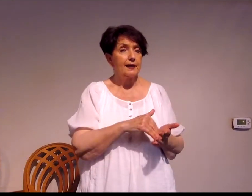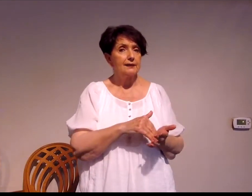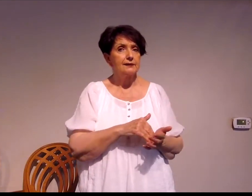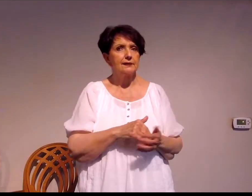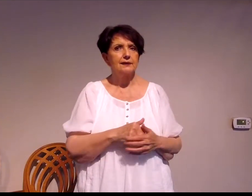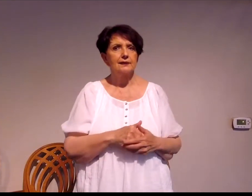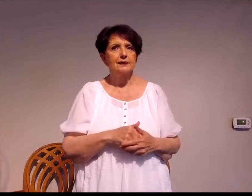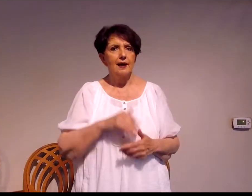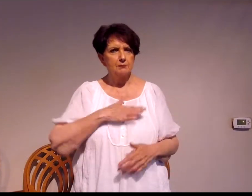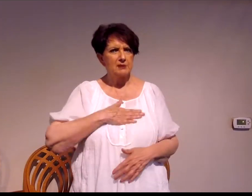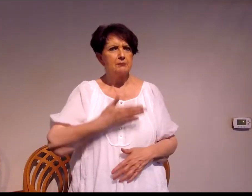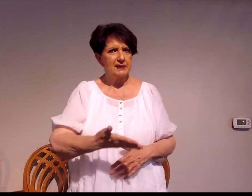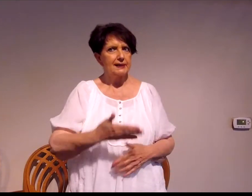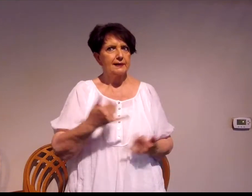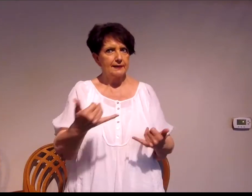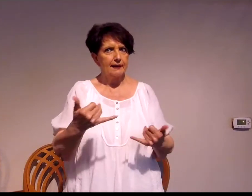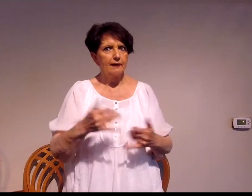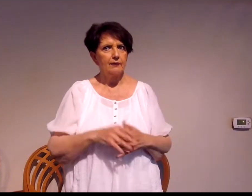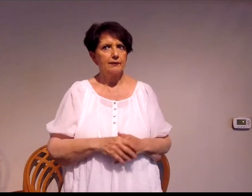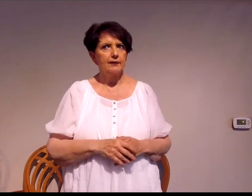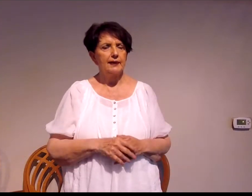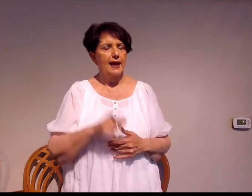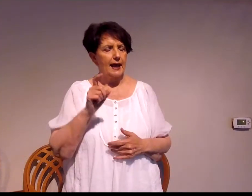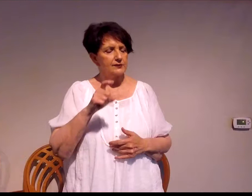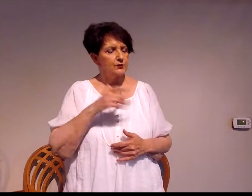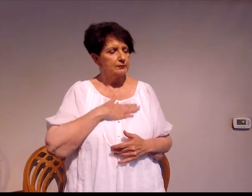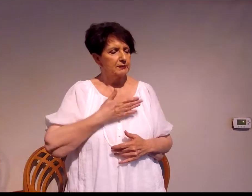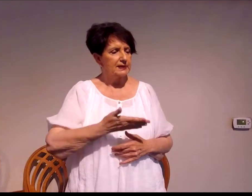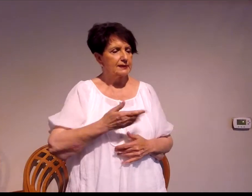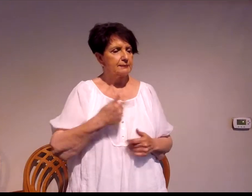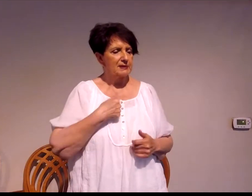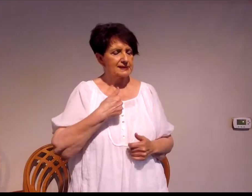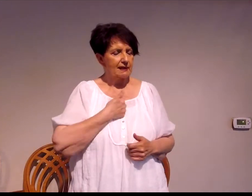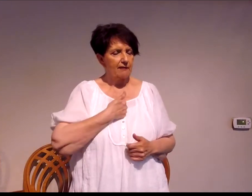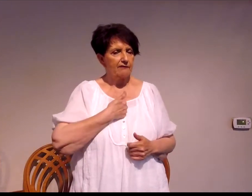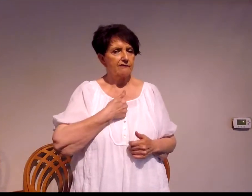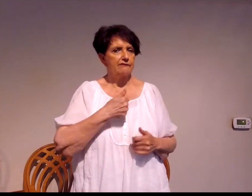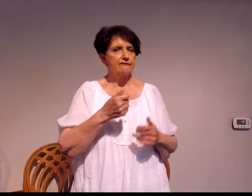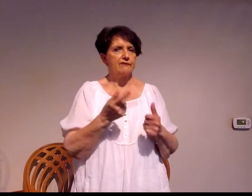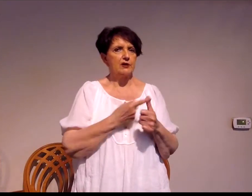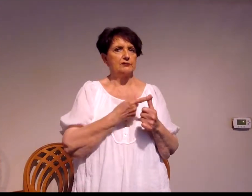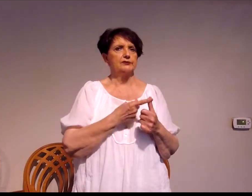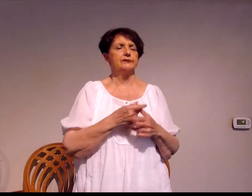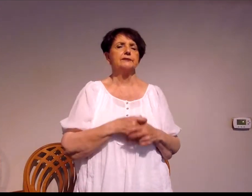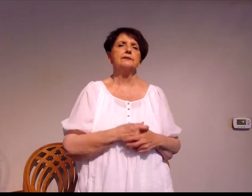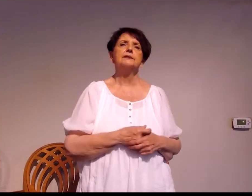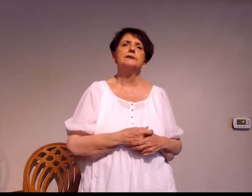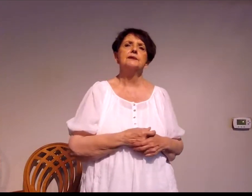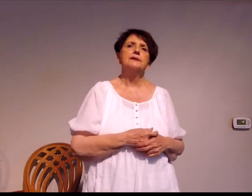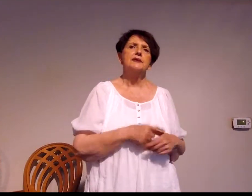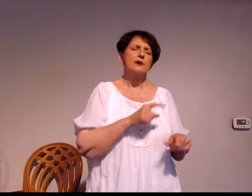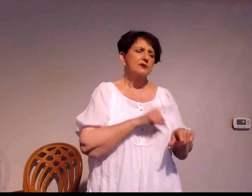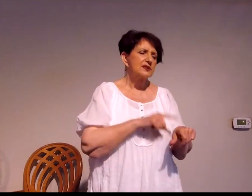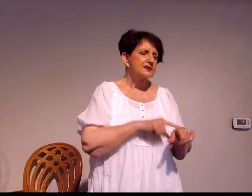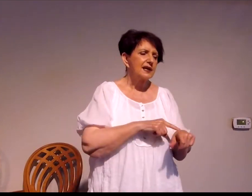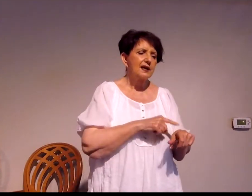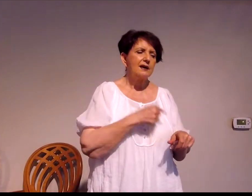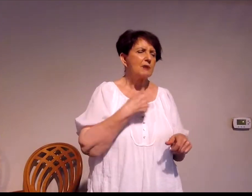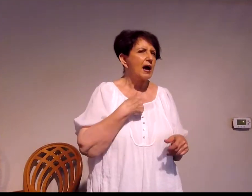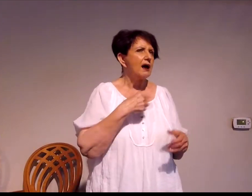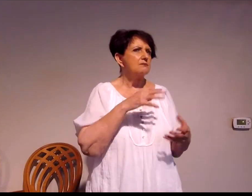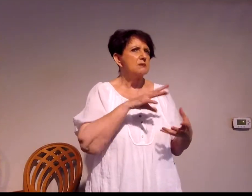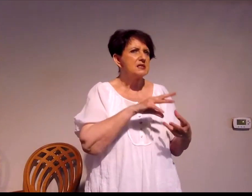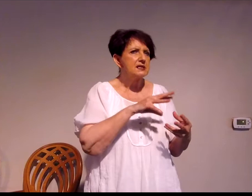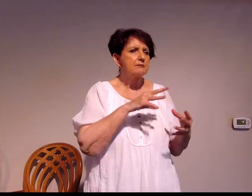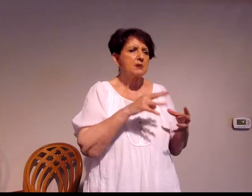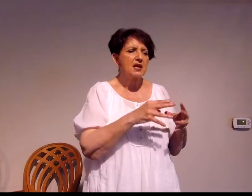it. I had to admit it to myself first. That there was a time where I manipulated, and I